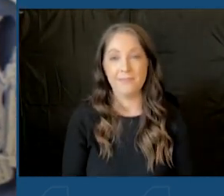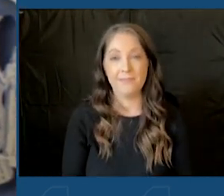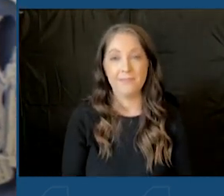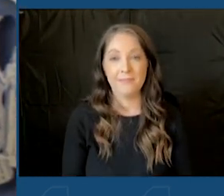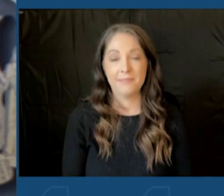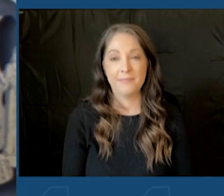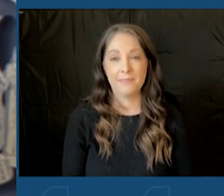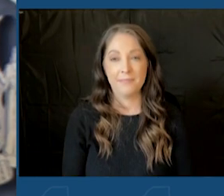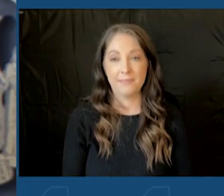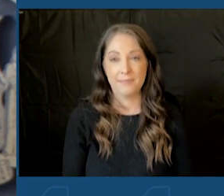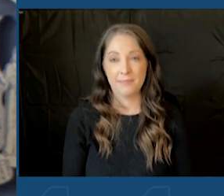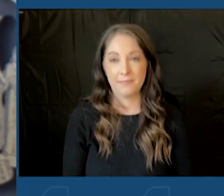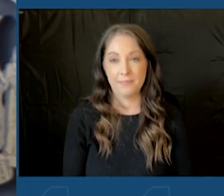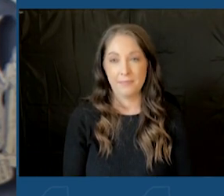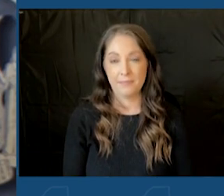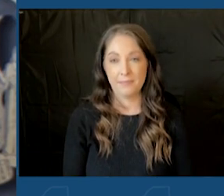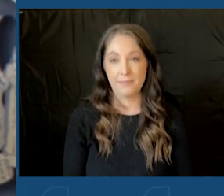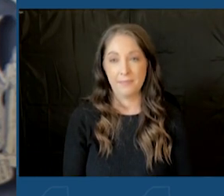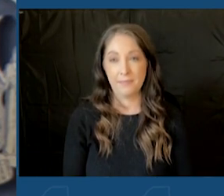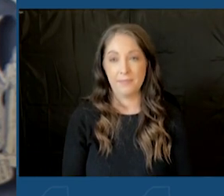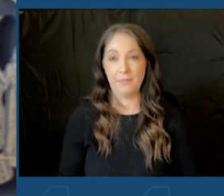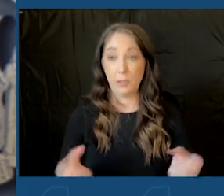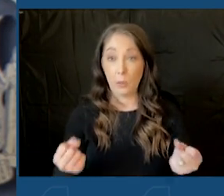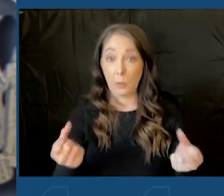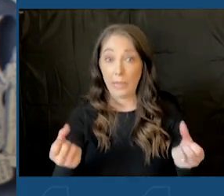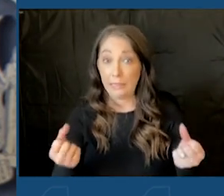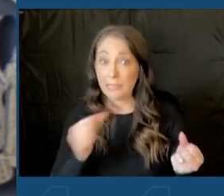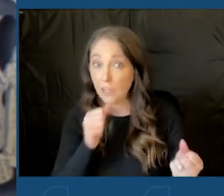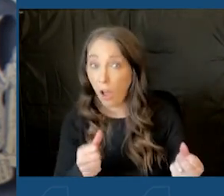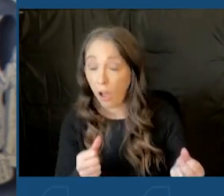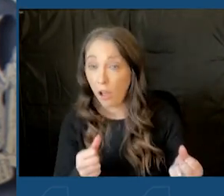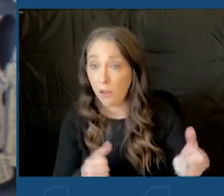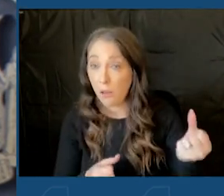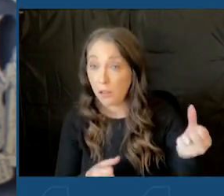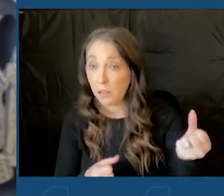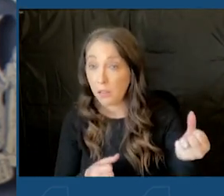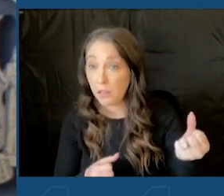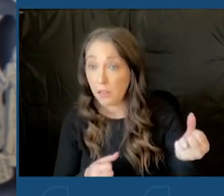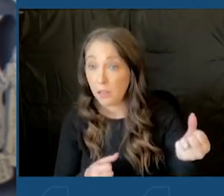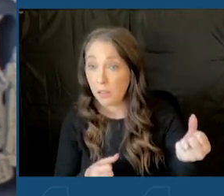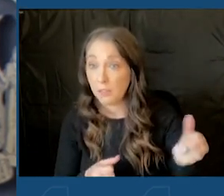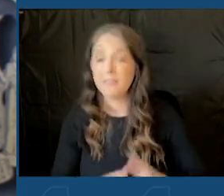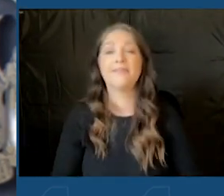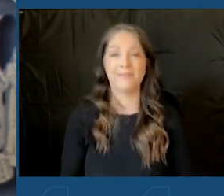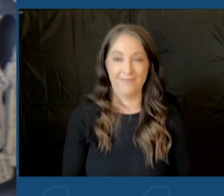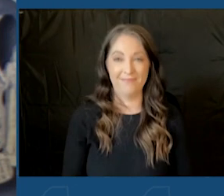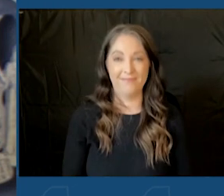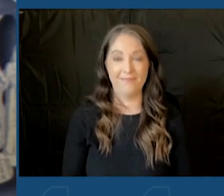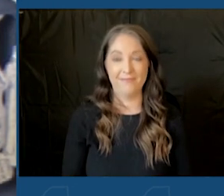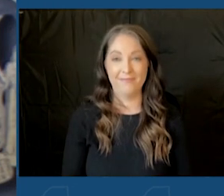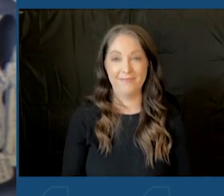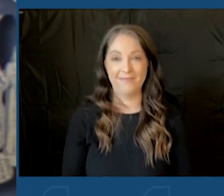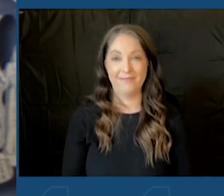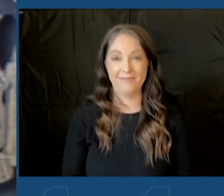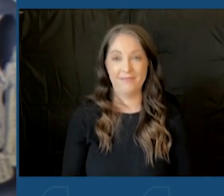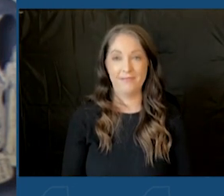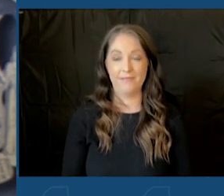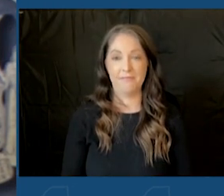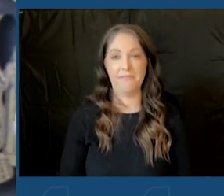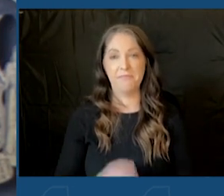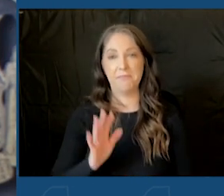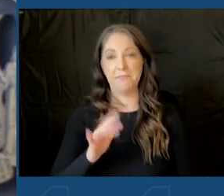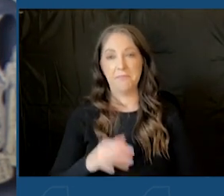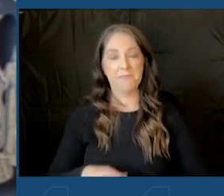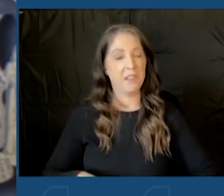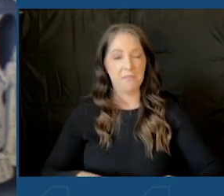Squeeze hand or no squeeze hand? You recommend this one? You decide that,